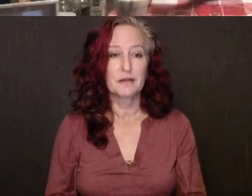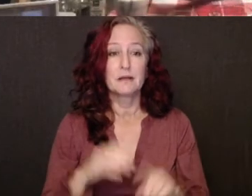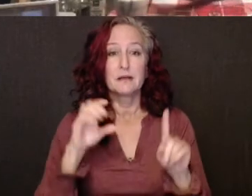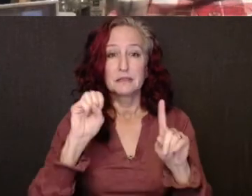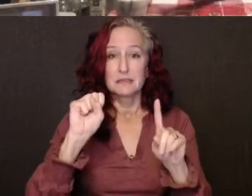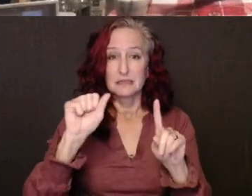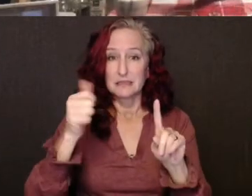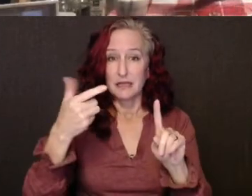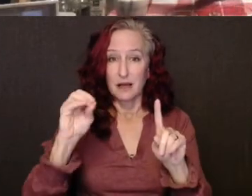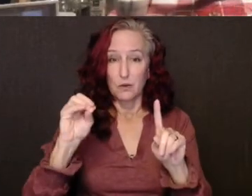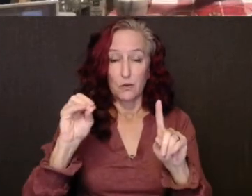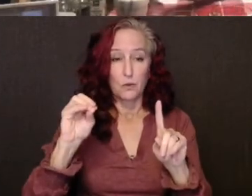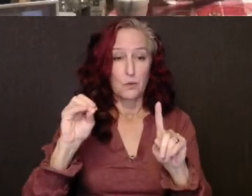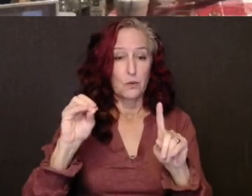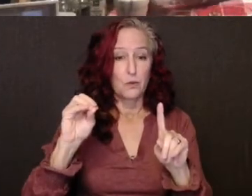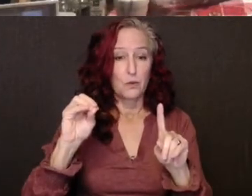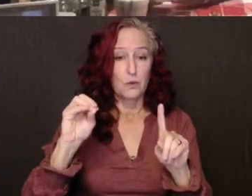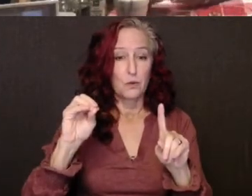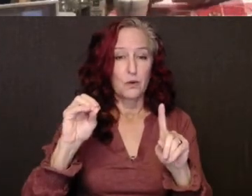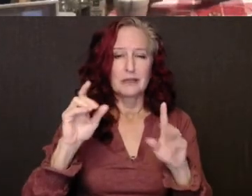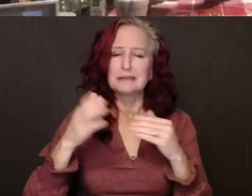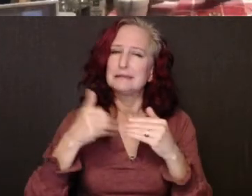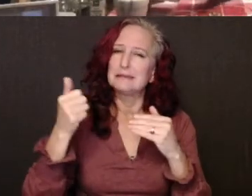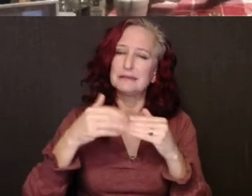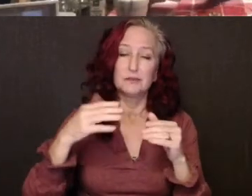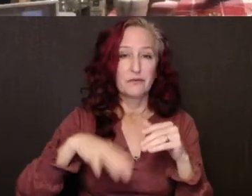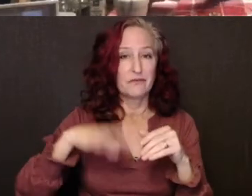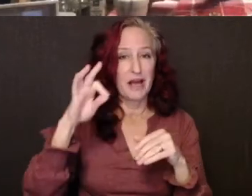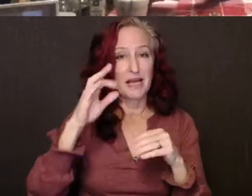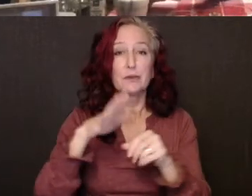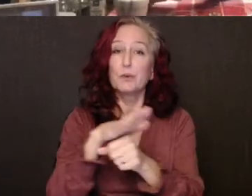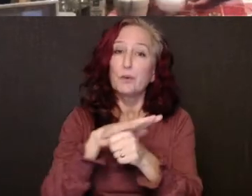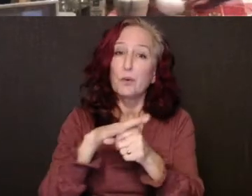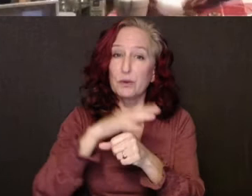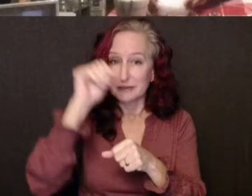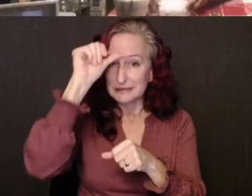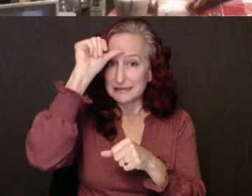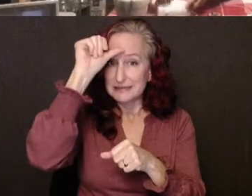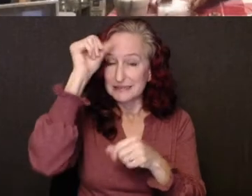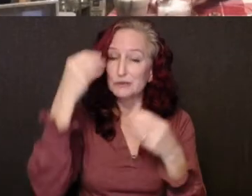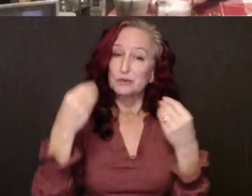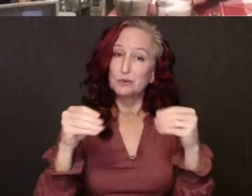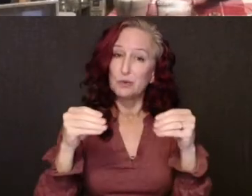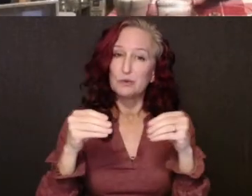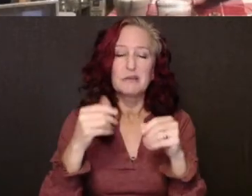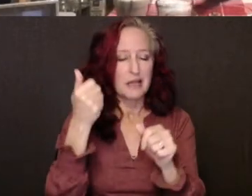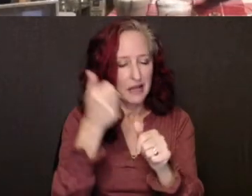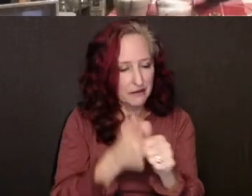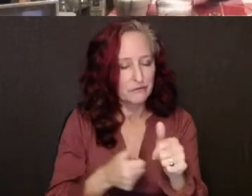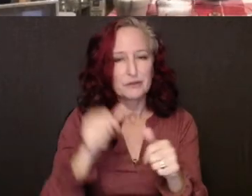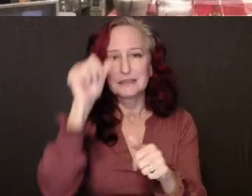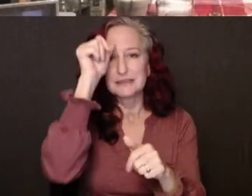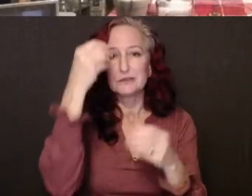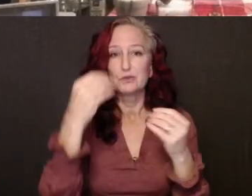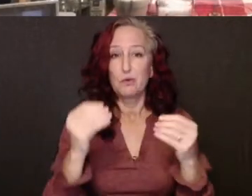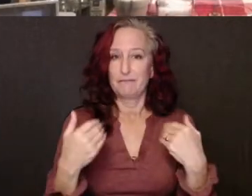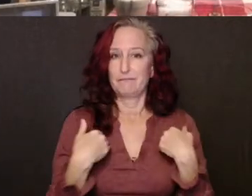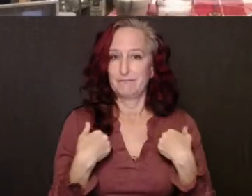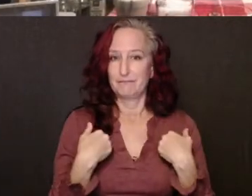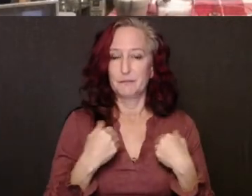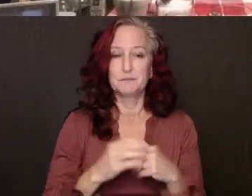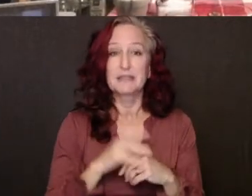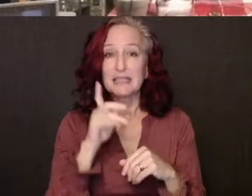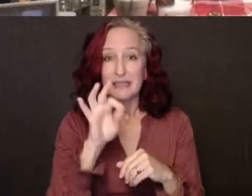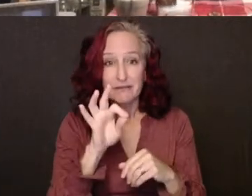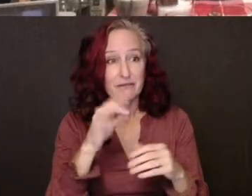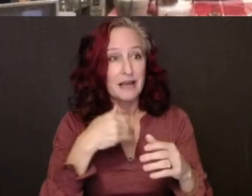small as this. And if so, I think that would be totally fine. These are just much smaller than like the tapioca balls